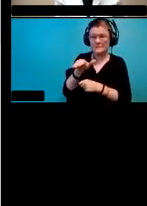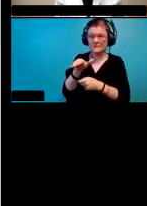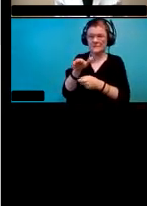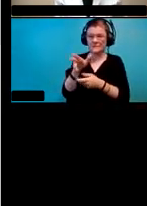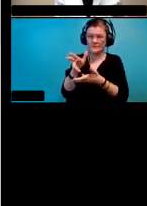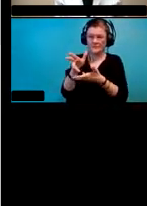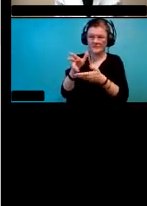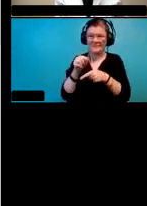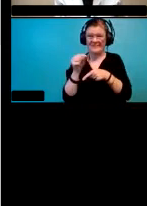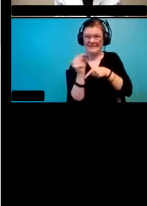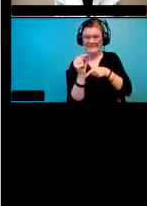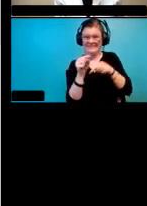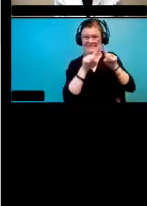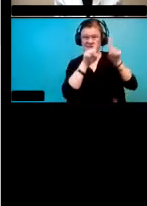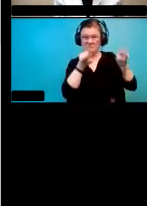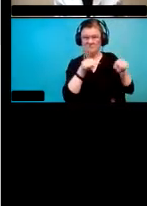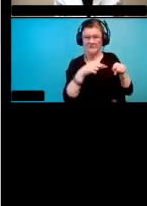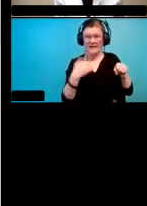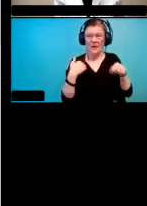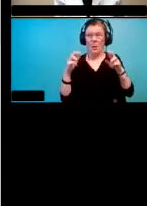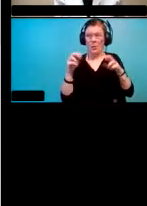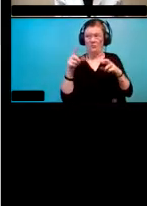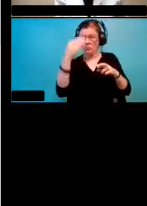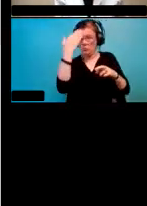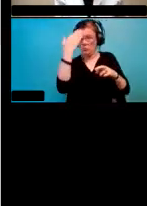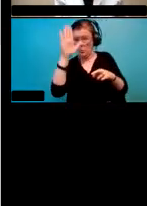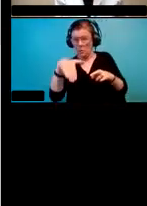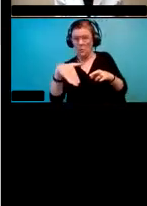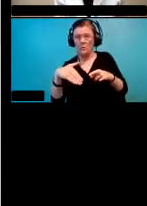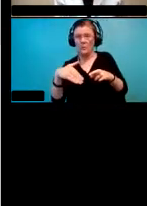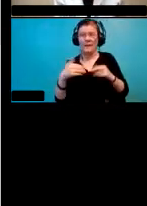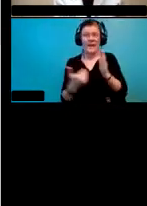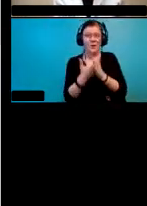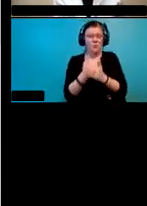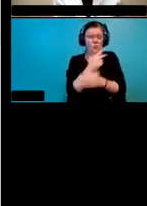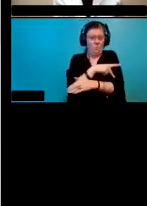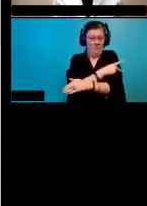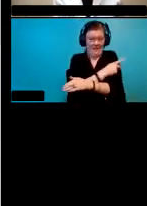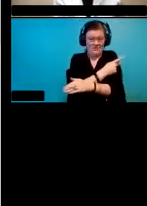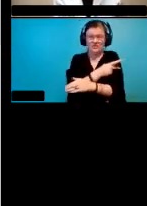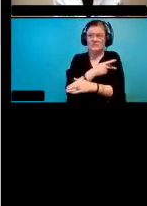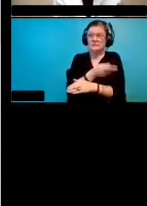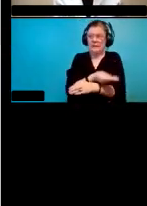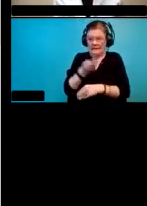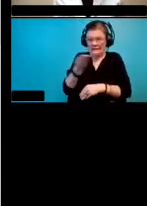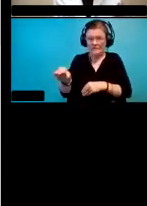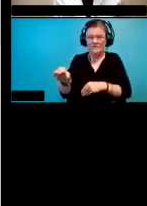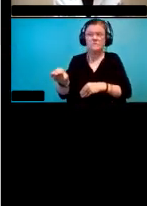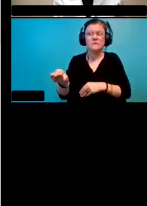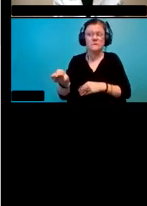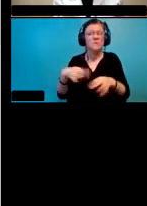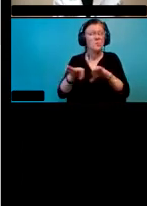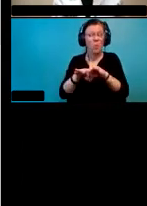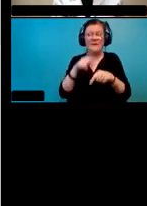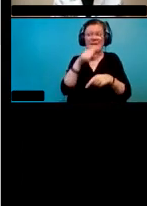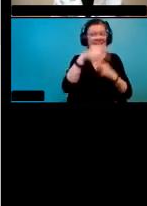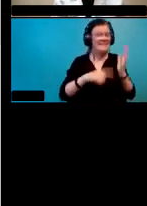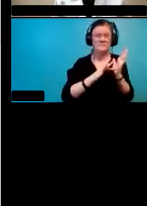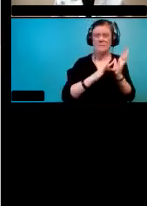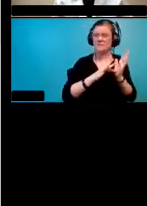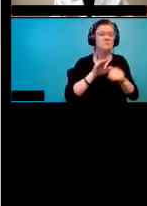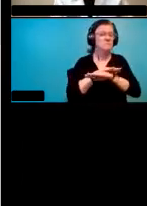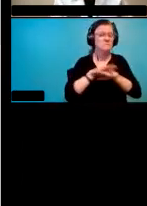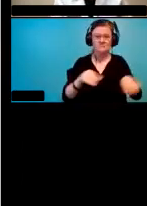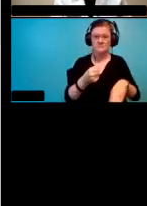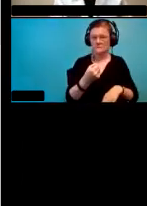this card exists and hopefully you know about it. And I give it to every single new patient. And it's something that's very important to have in your possession.